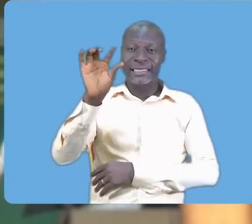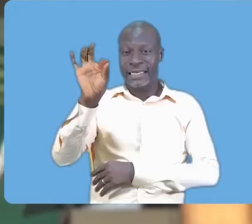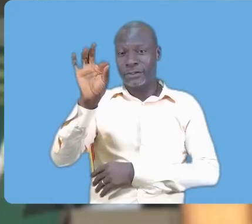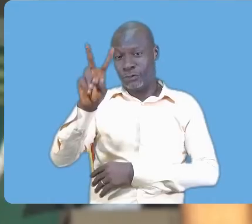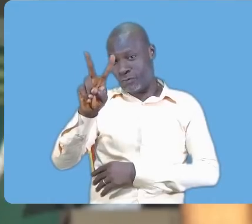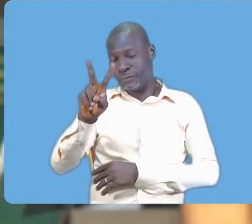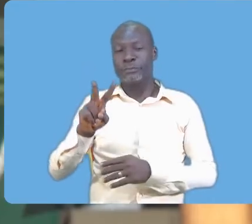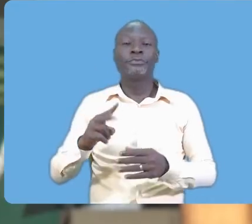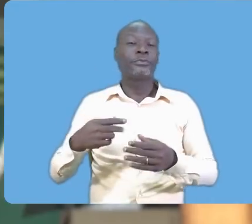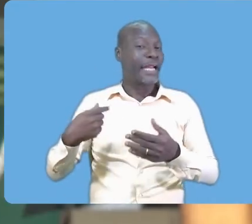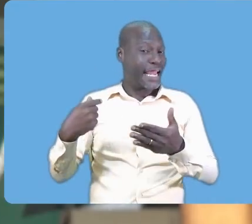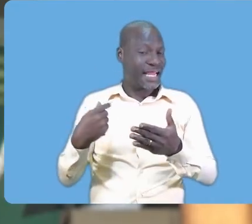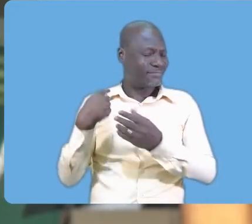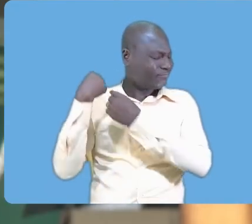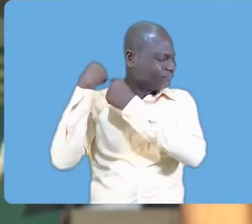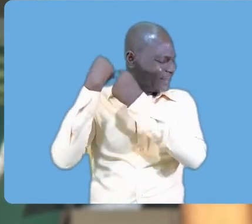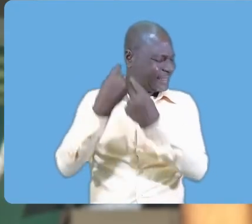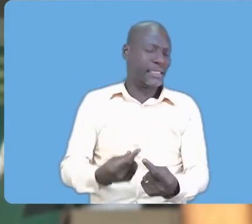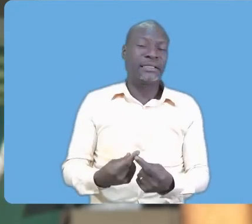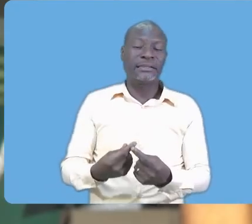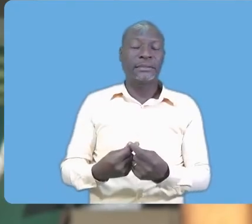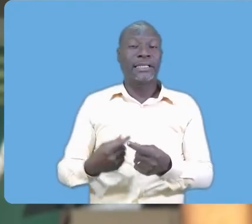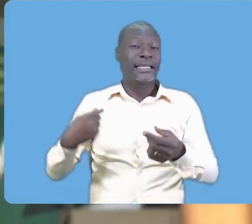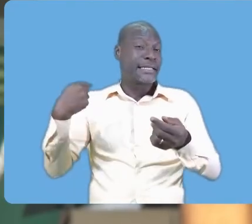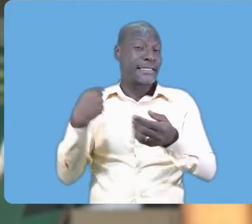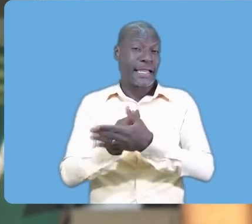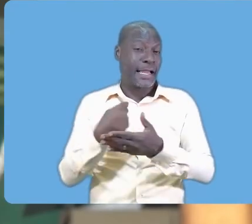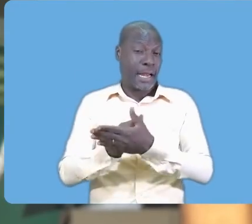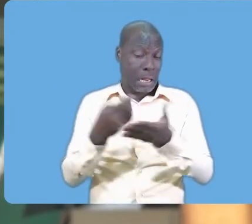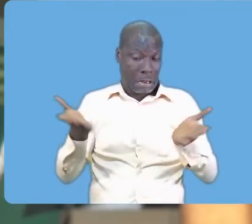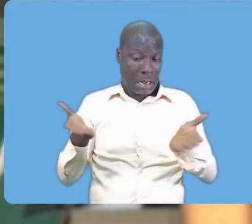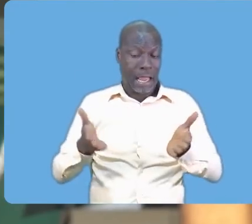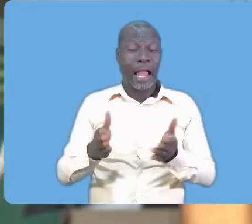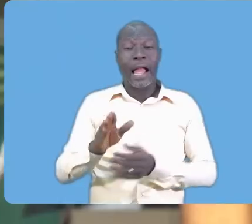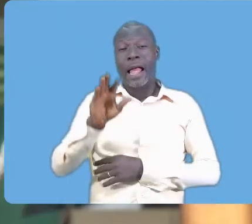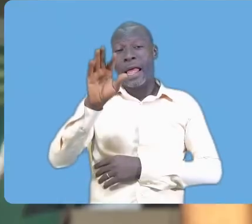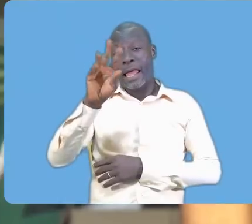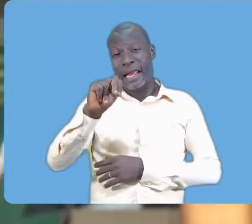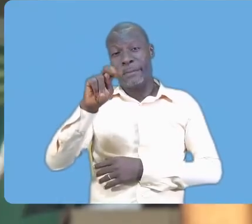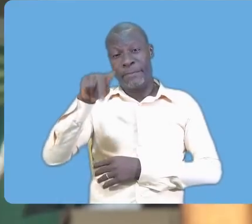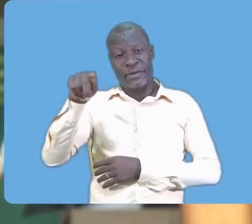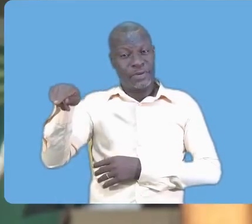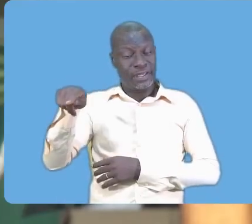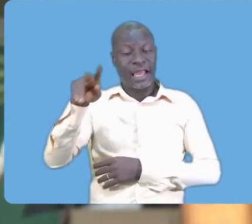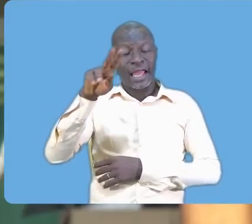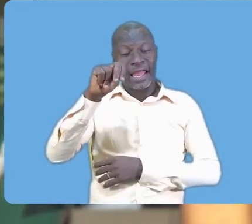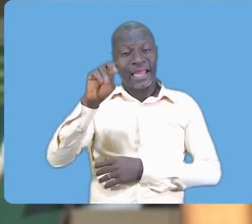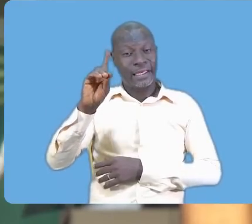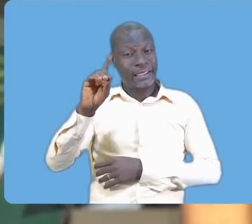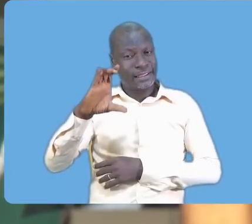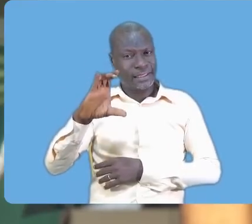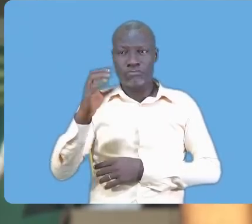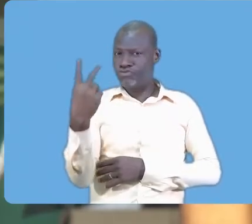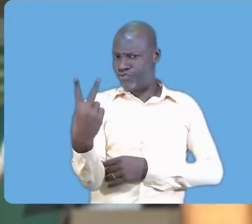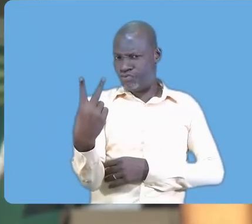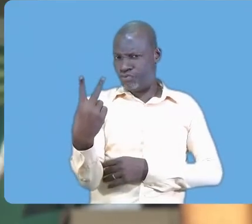1992 on my way eye npp aban a wo so yi any NDC aban our opposition se se eh